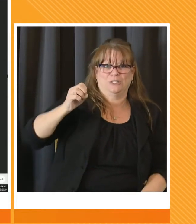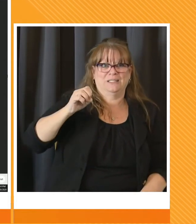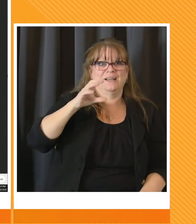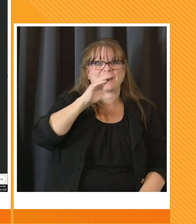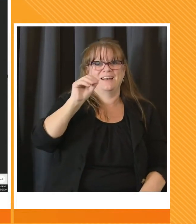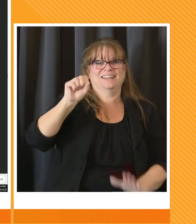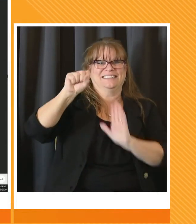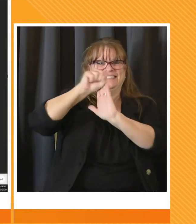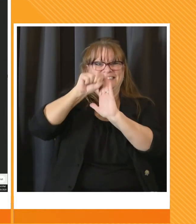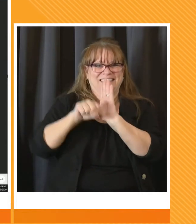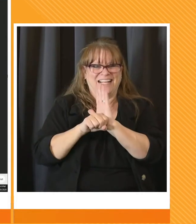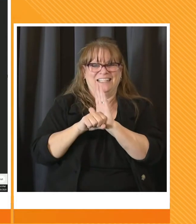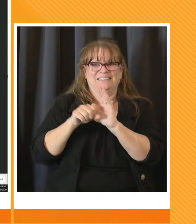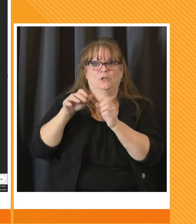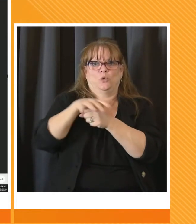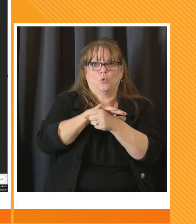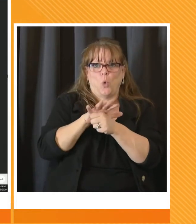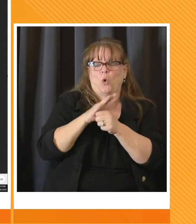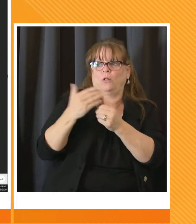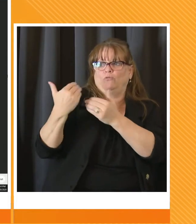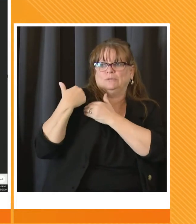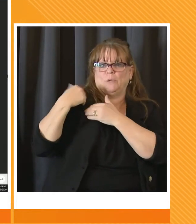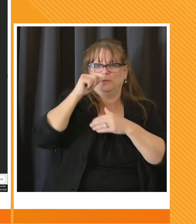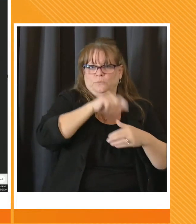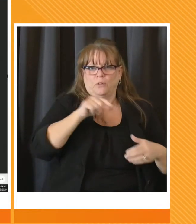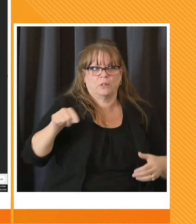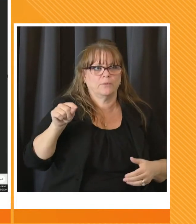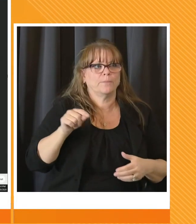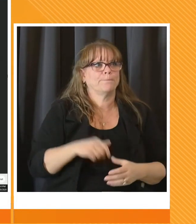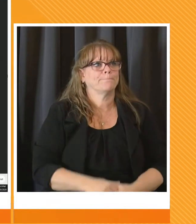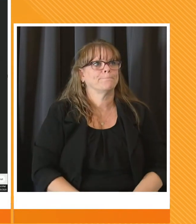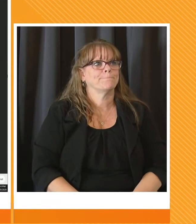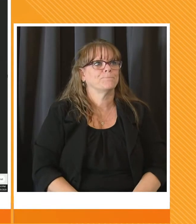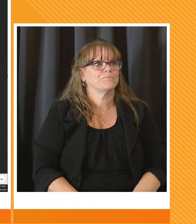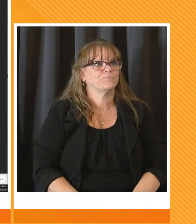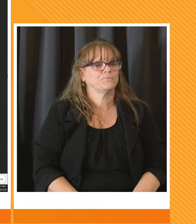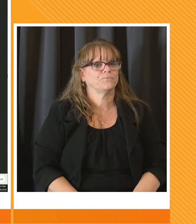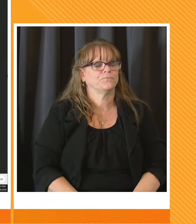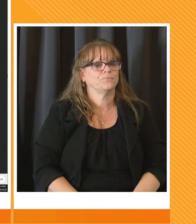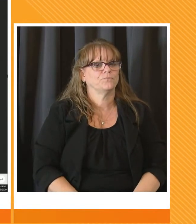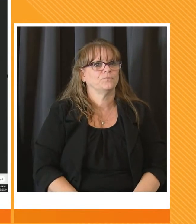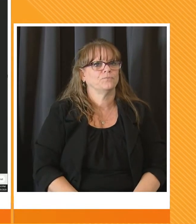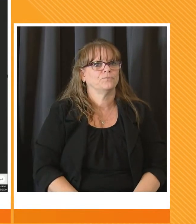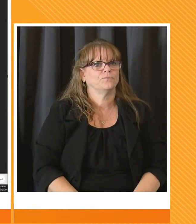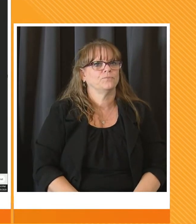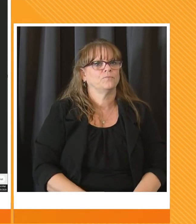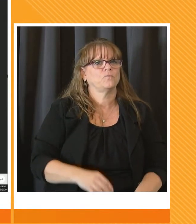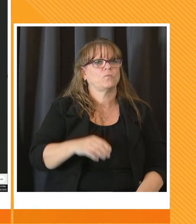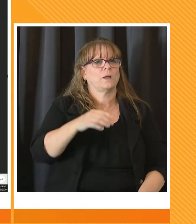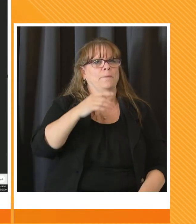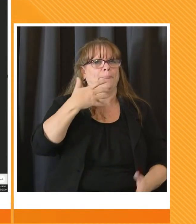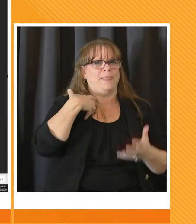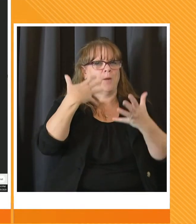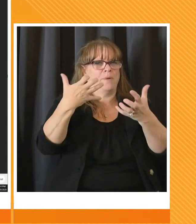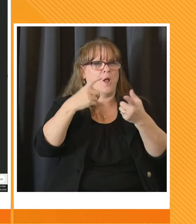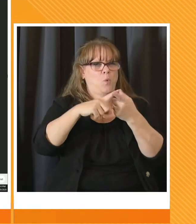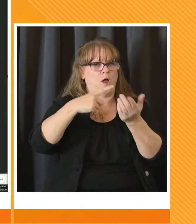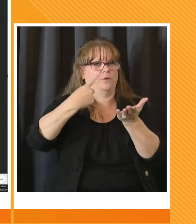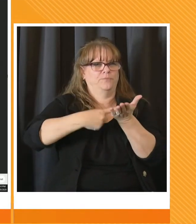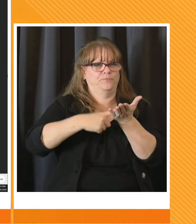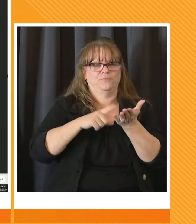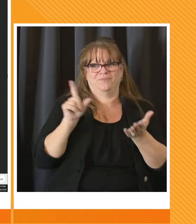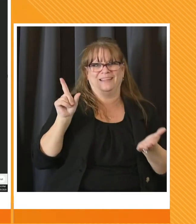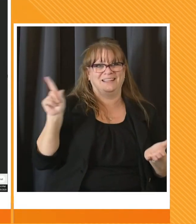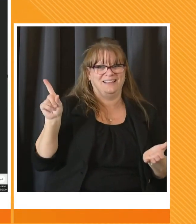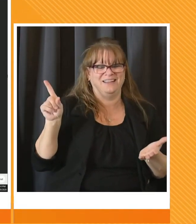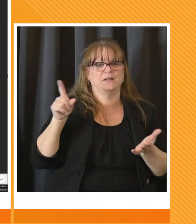the next slide, I'd like to just share with you some of the work that's happening at the local community level with local public